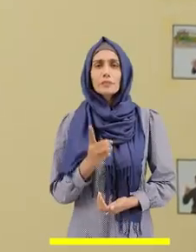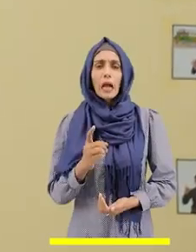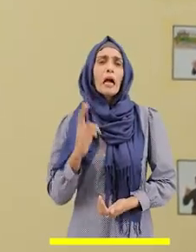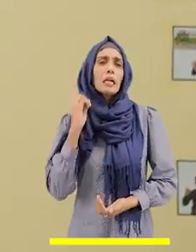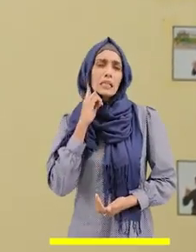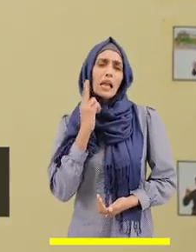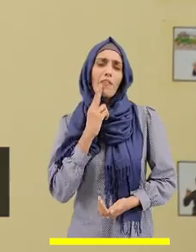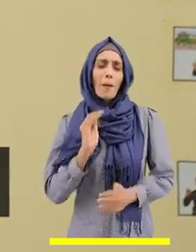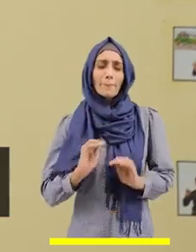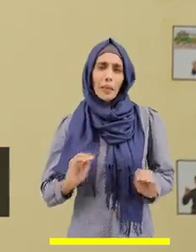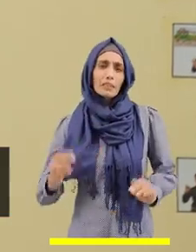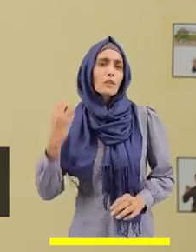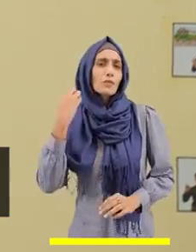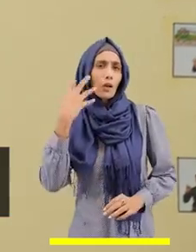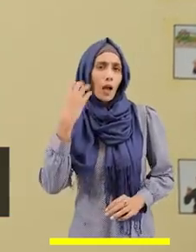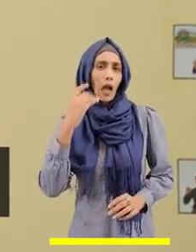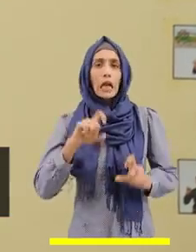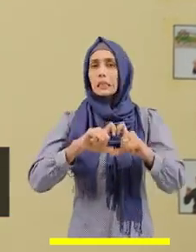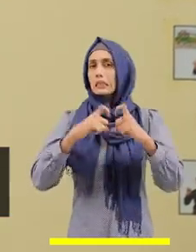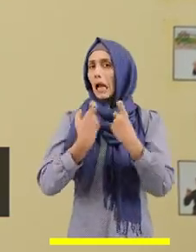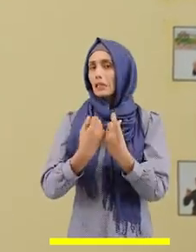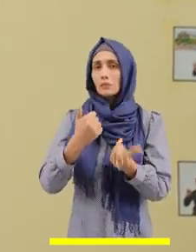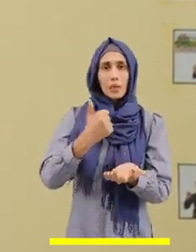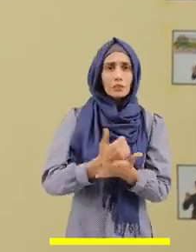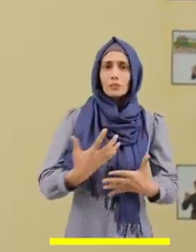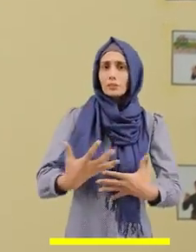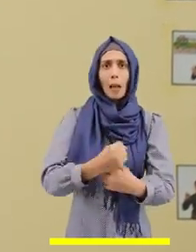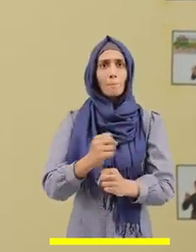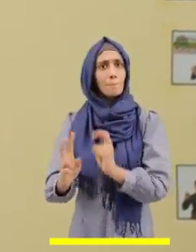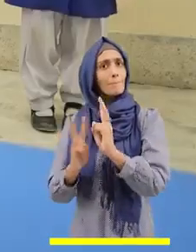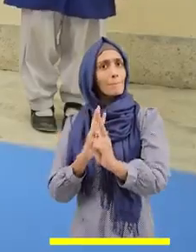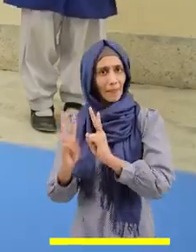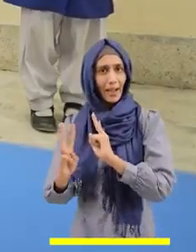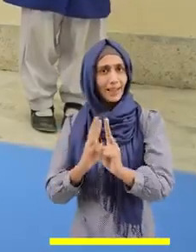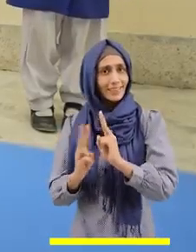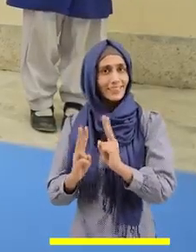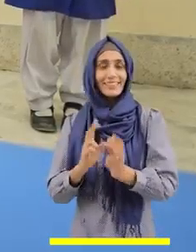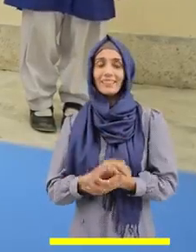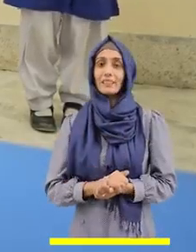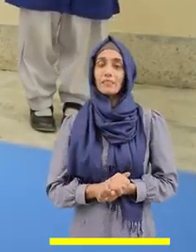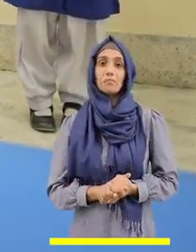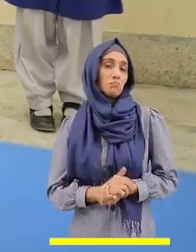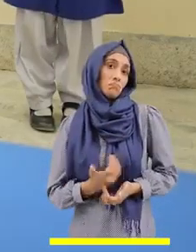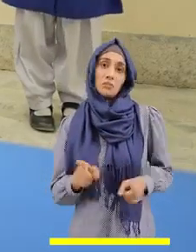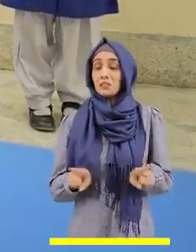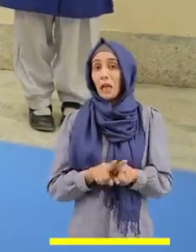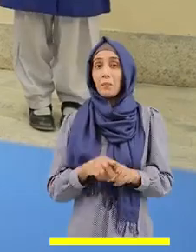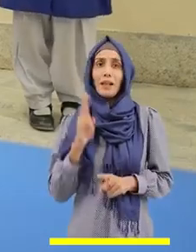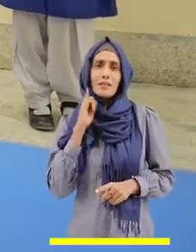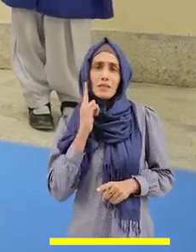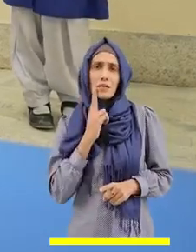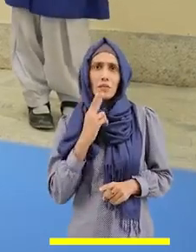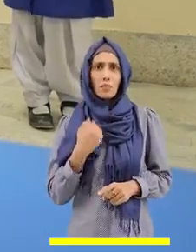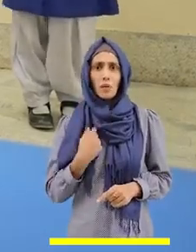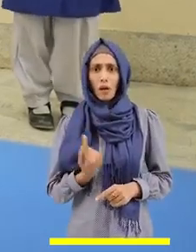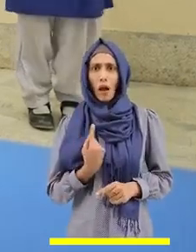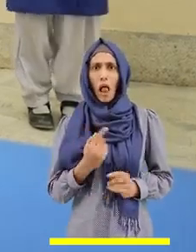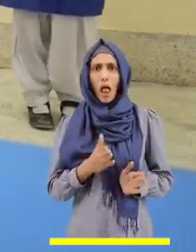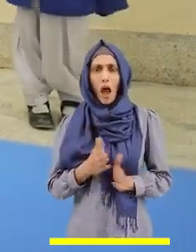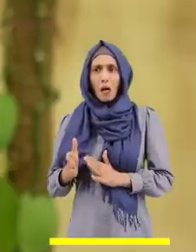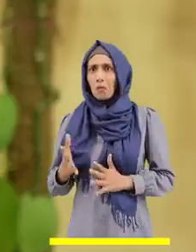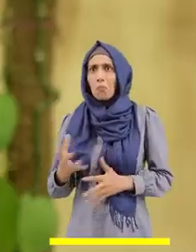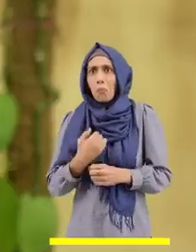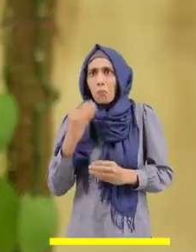If you place a deaf child in a mainstream classroom where everybody's talking orally, that child is going